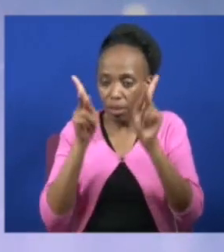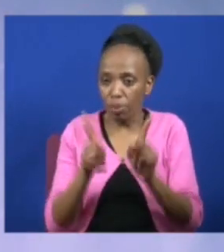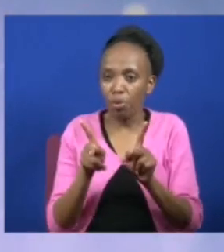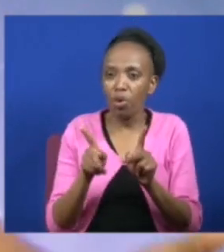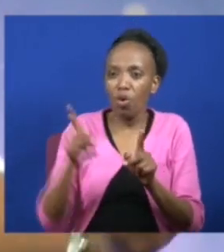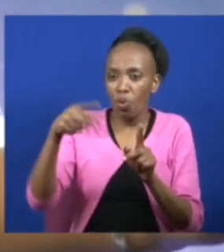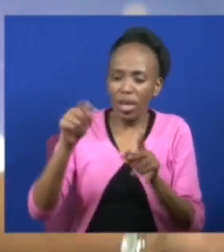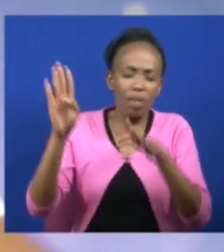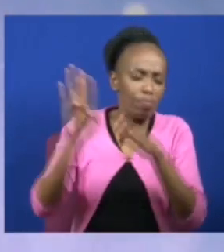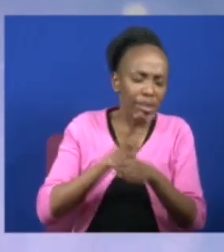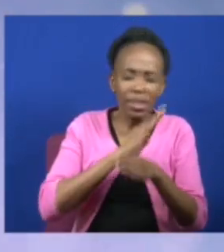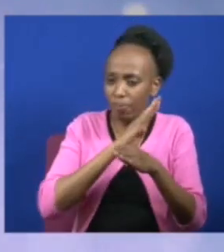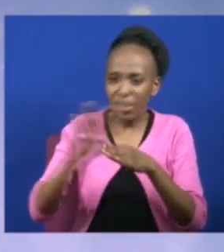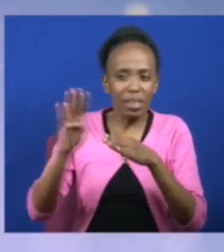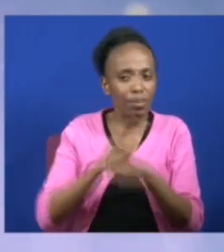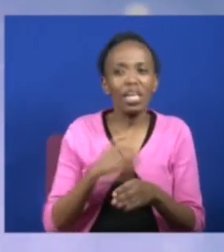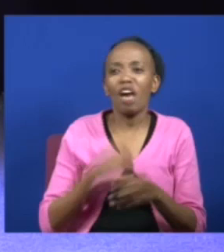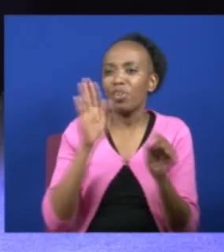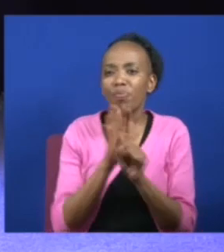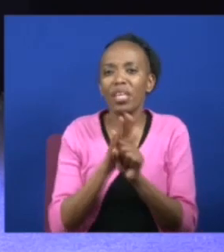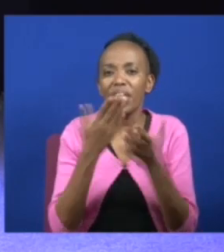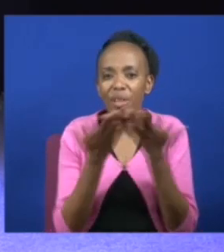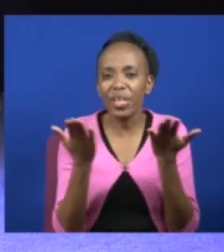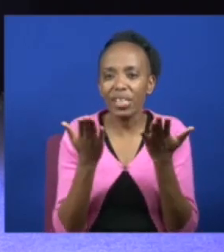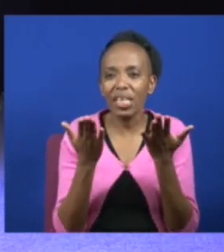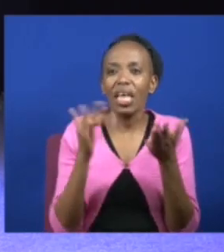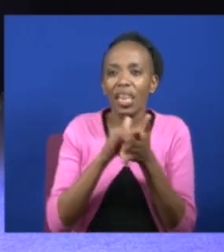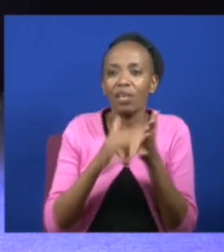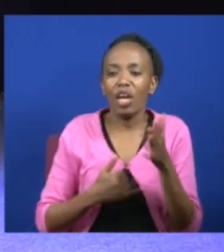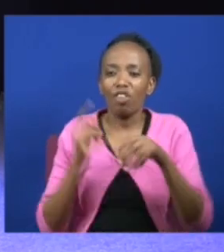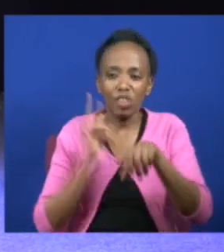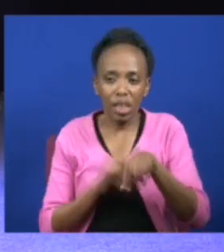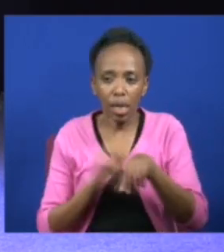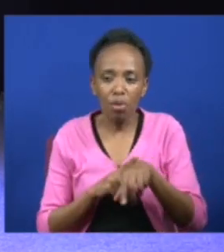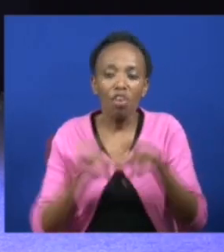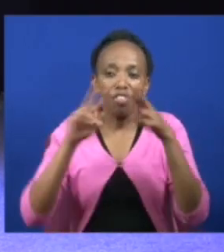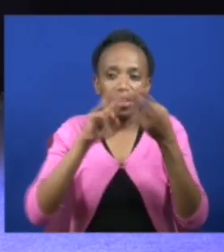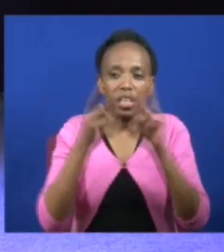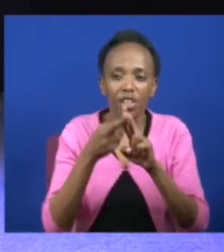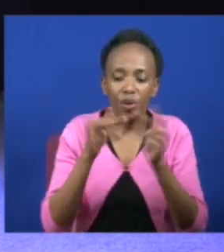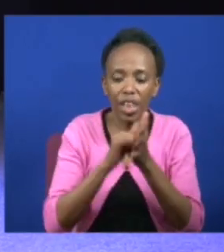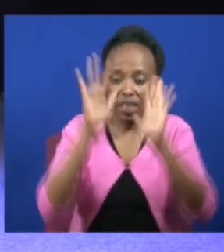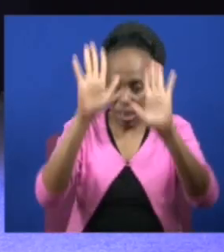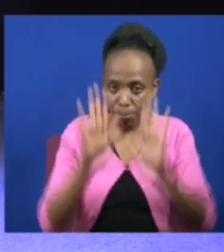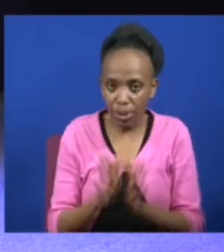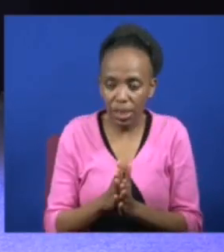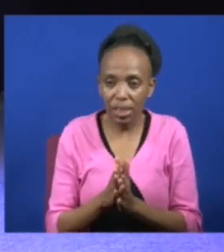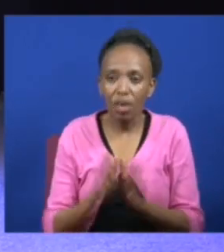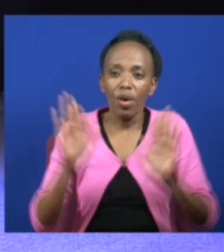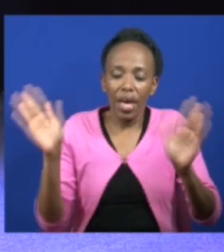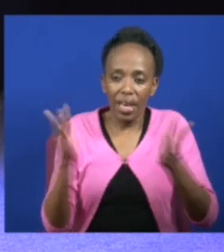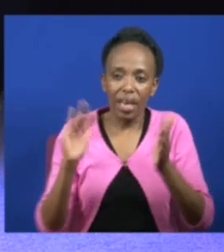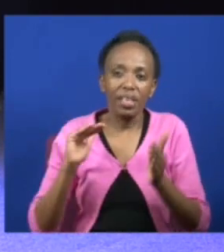pastors. We are so busy doing so many things, and we do not have time for the relationships that matter. We